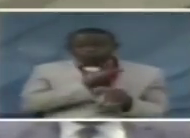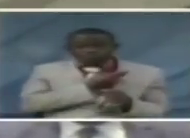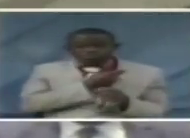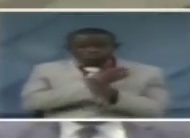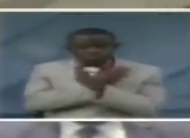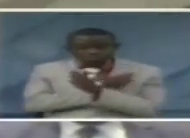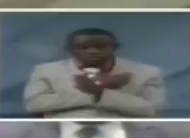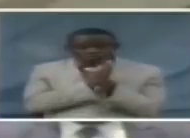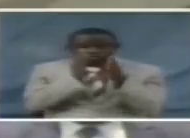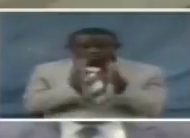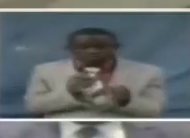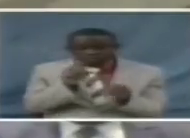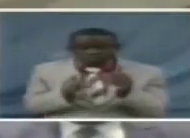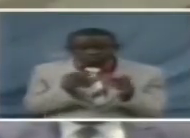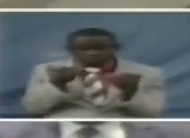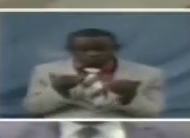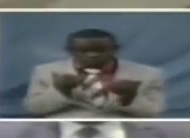that we should, as a people,